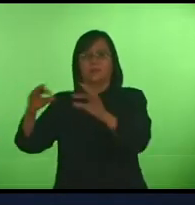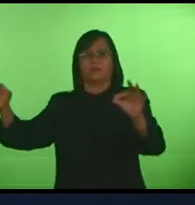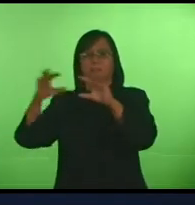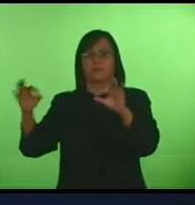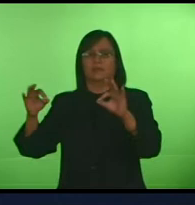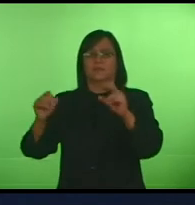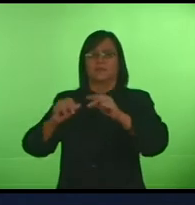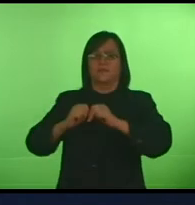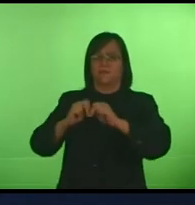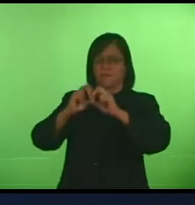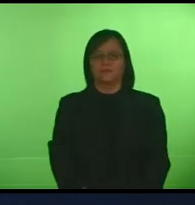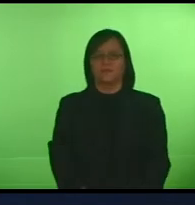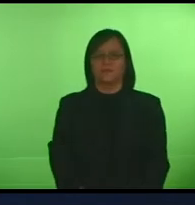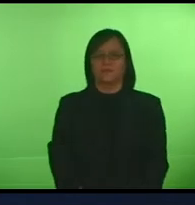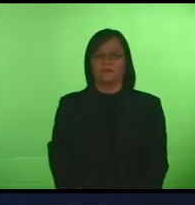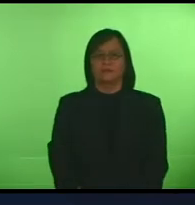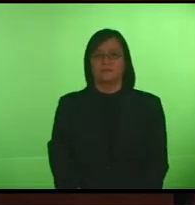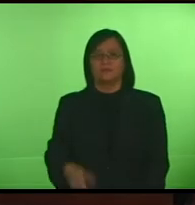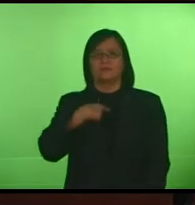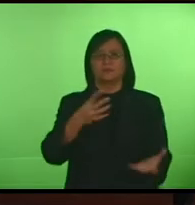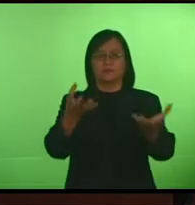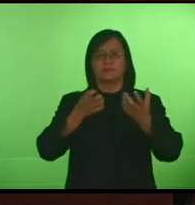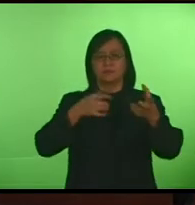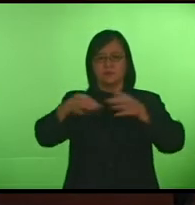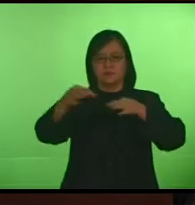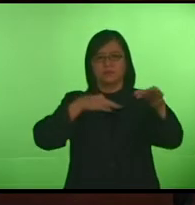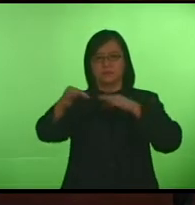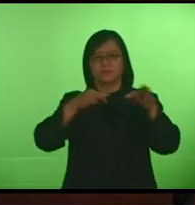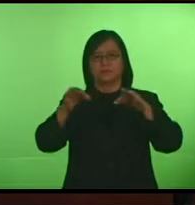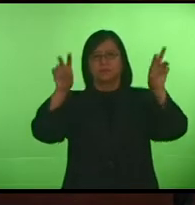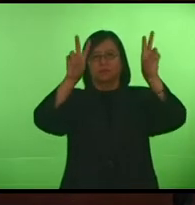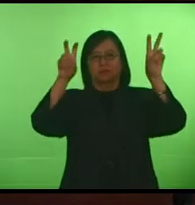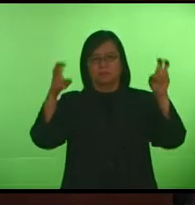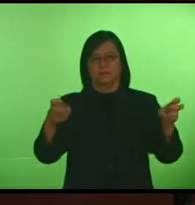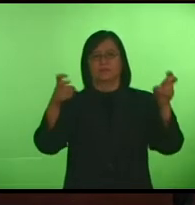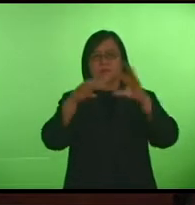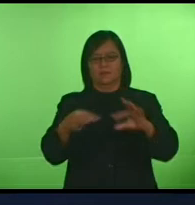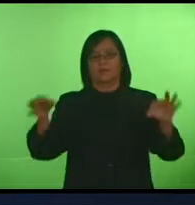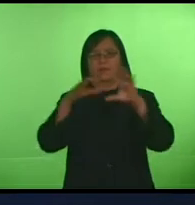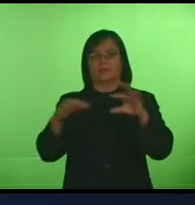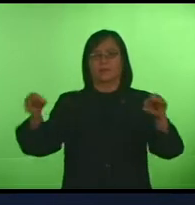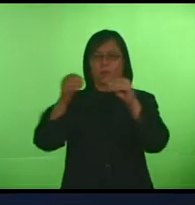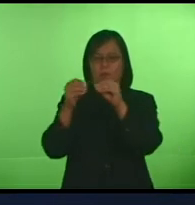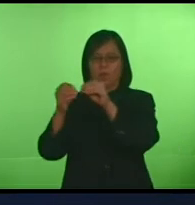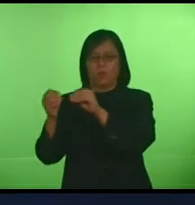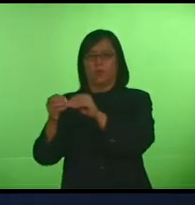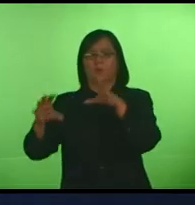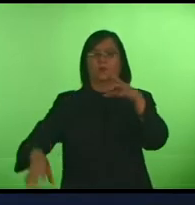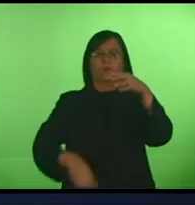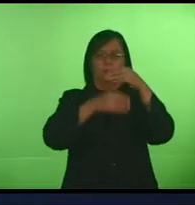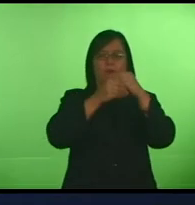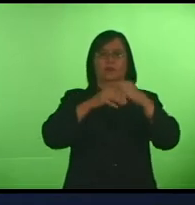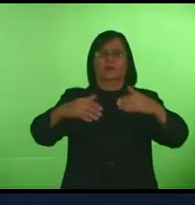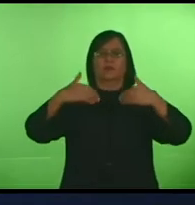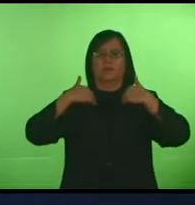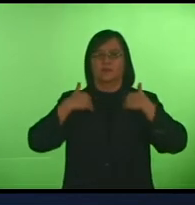the other important idea. So you want to describe the topic sentence further. So you add, it has a